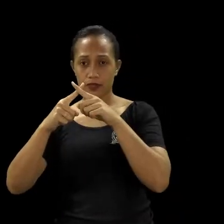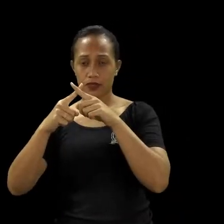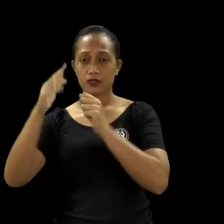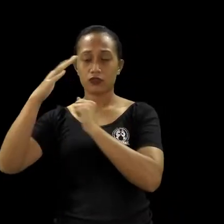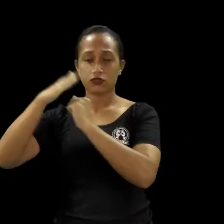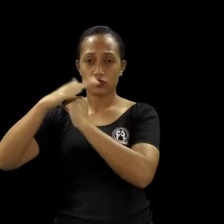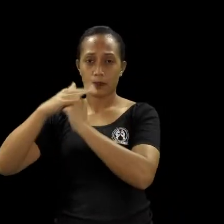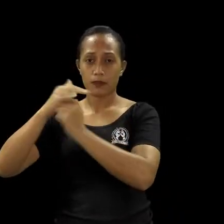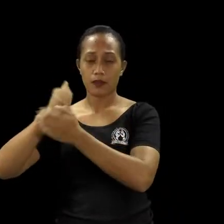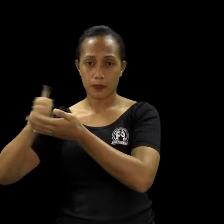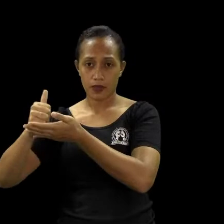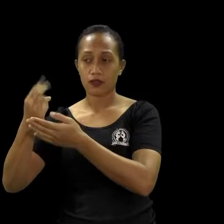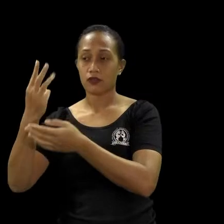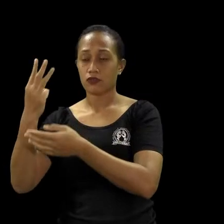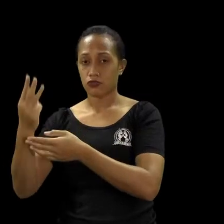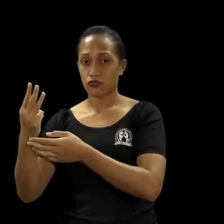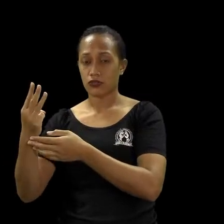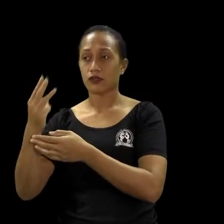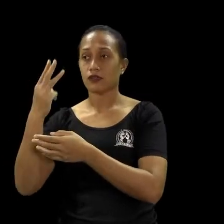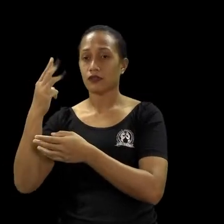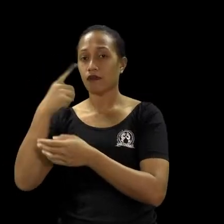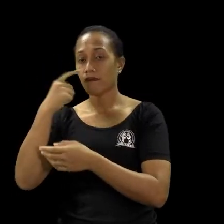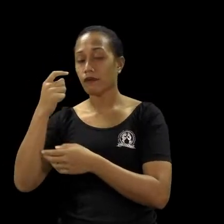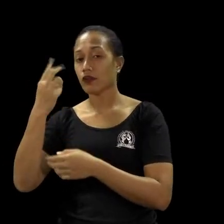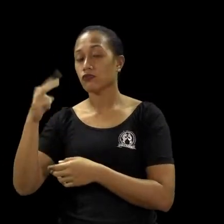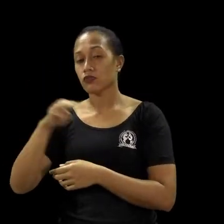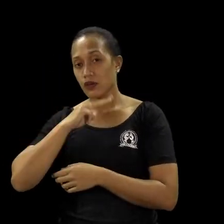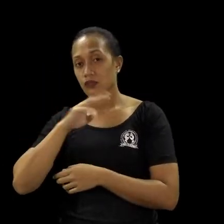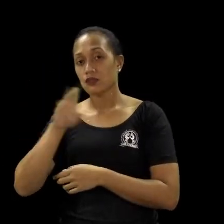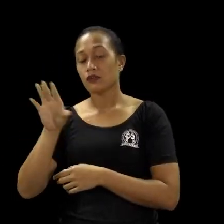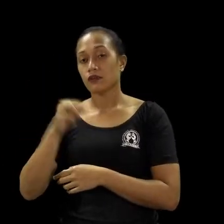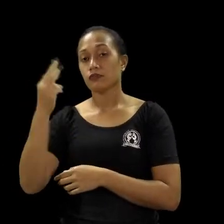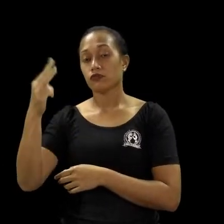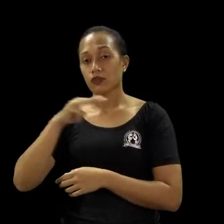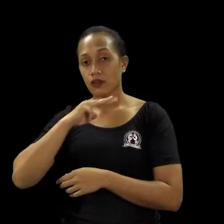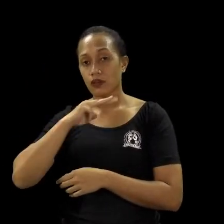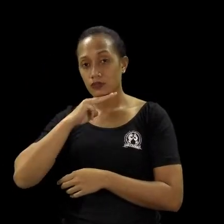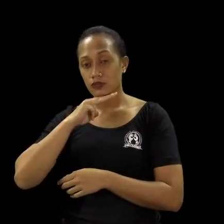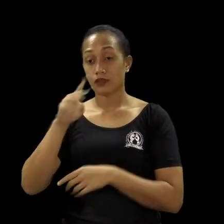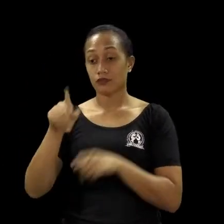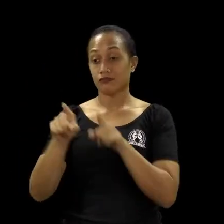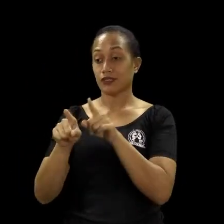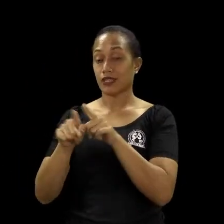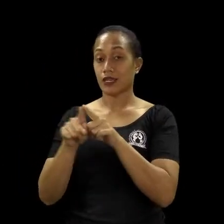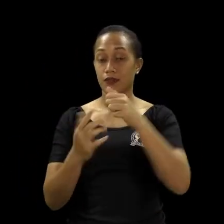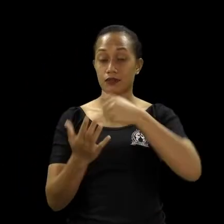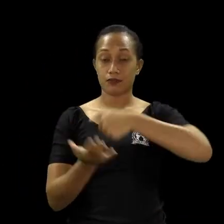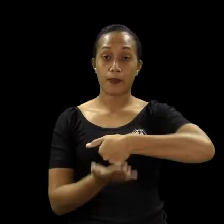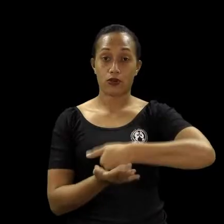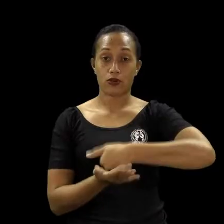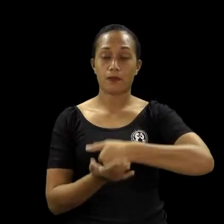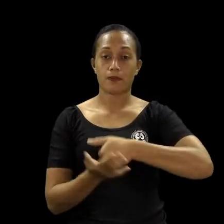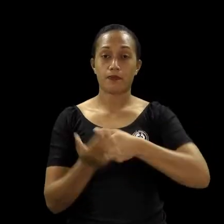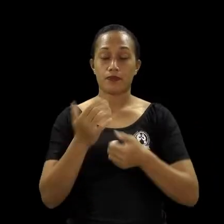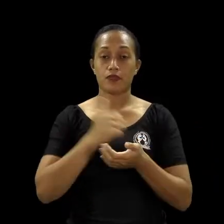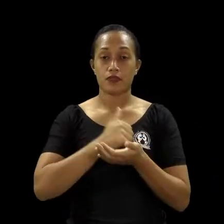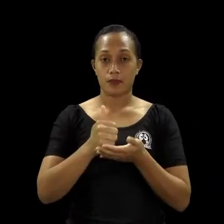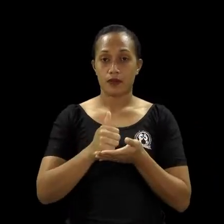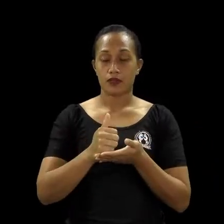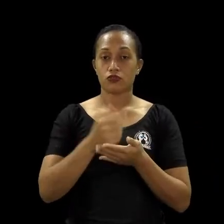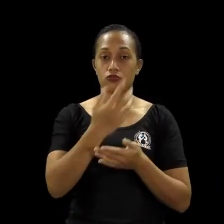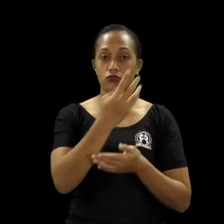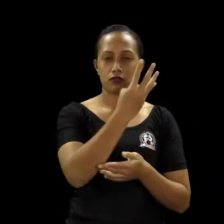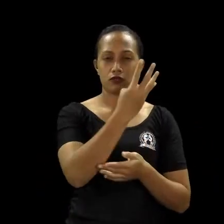by 3 to get to 300, to go from 100 to 300. So we have to do the same thing in the numerator. So 3 times 150